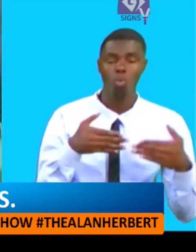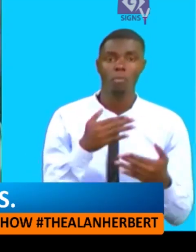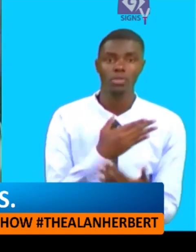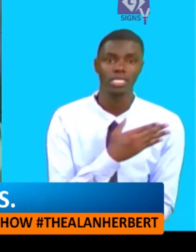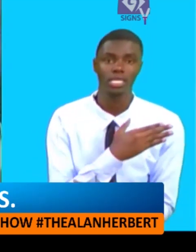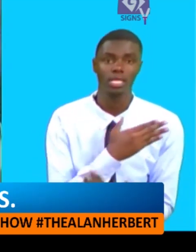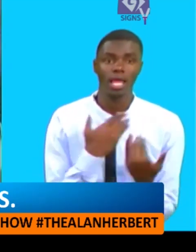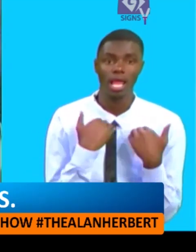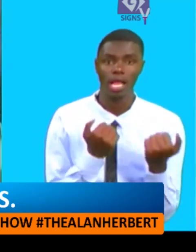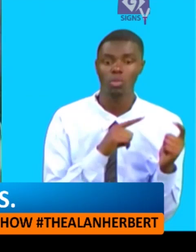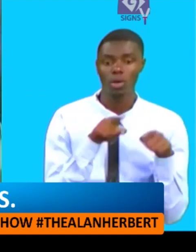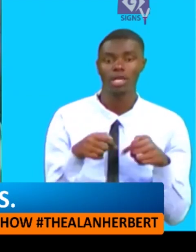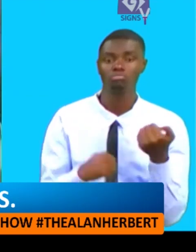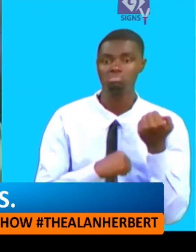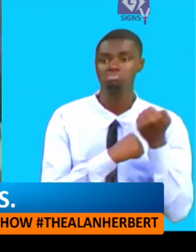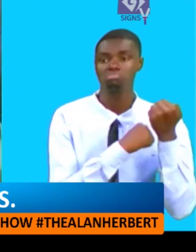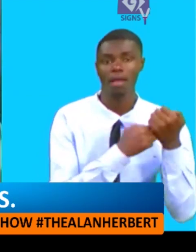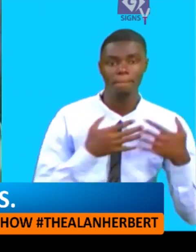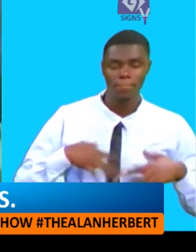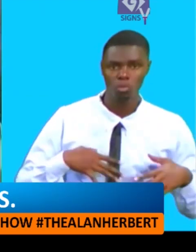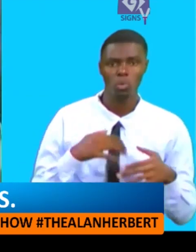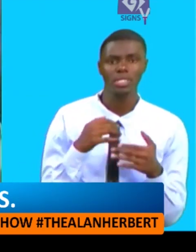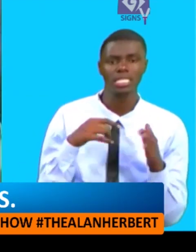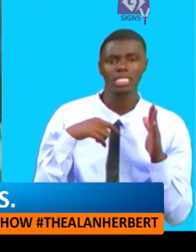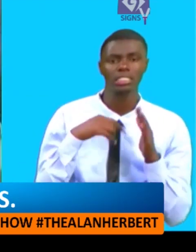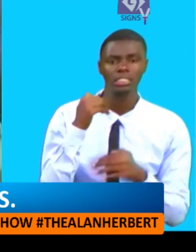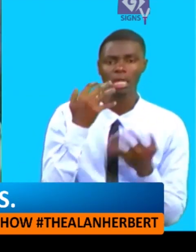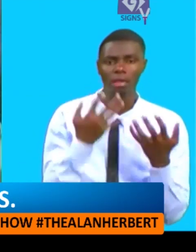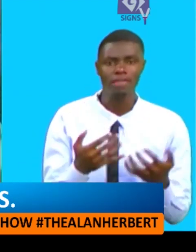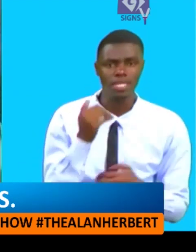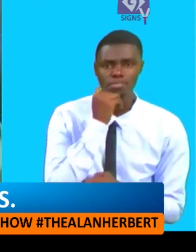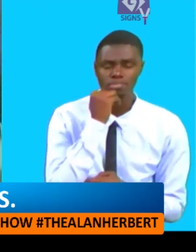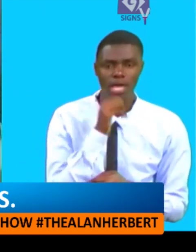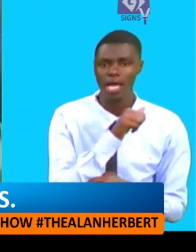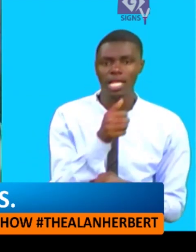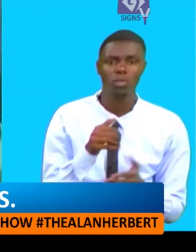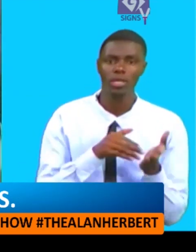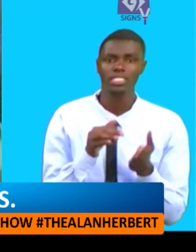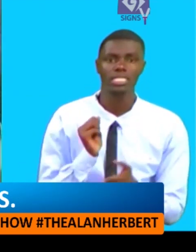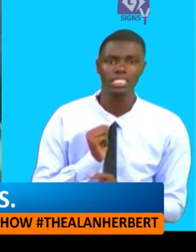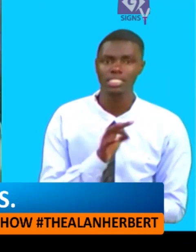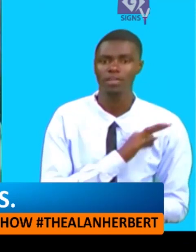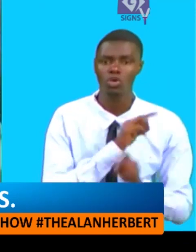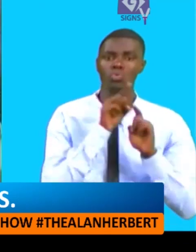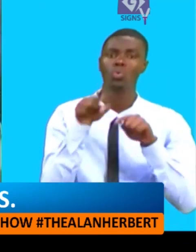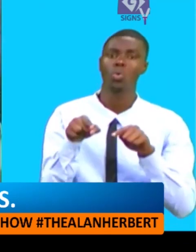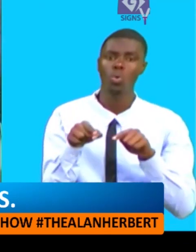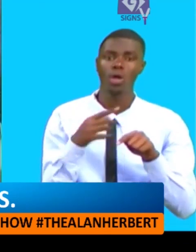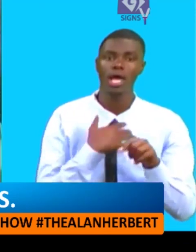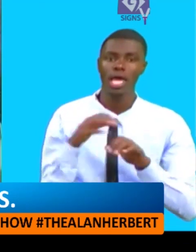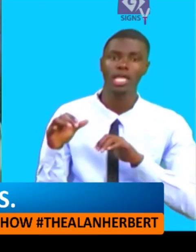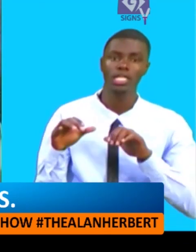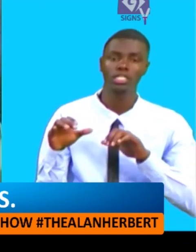health. So they even go support, especially people with chronic illness. Some of them even send their staff there to just go there and